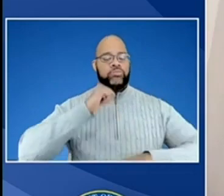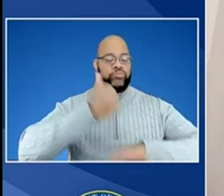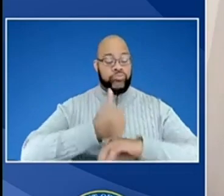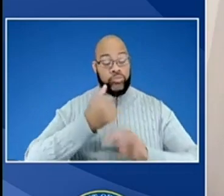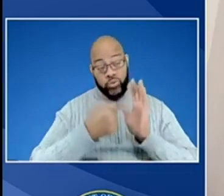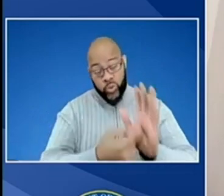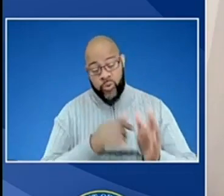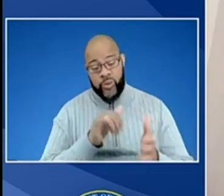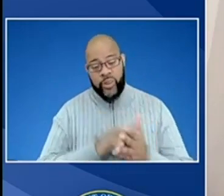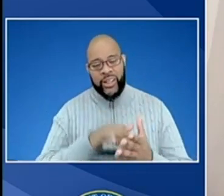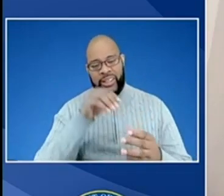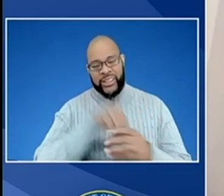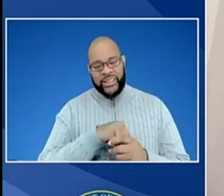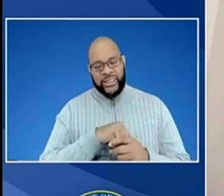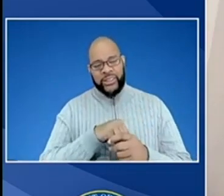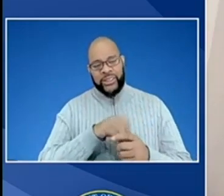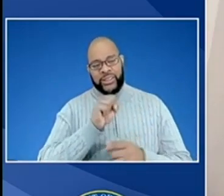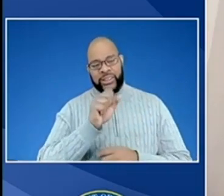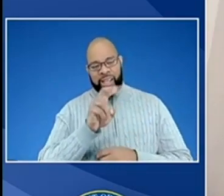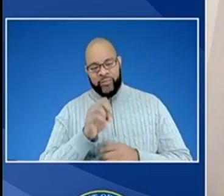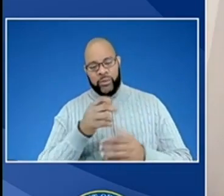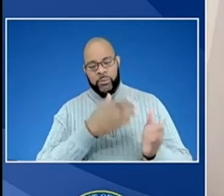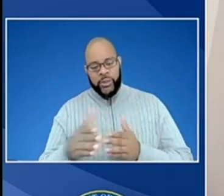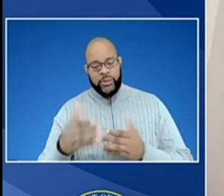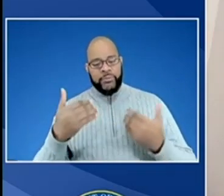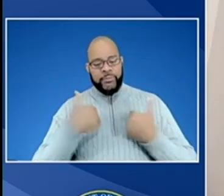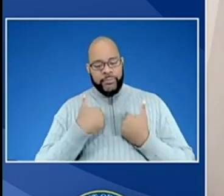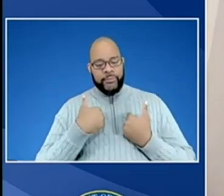that in the SAVE plan, there has been